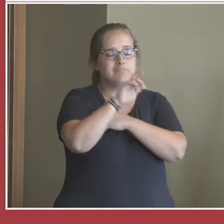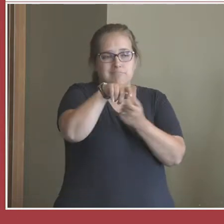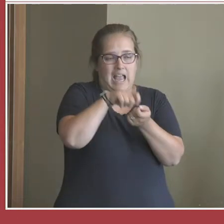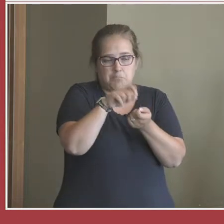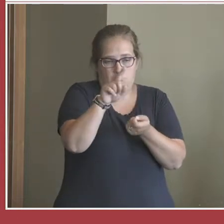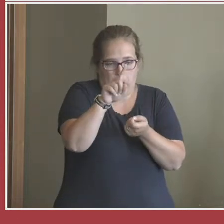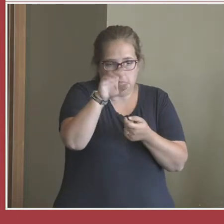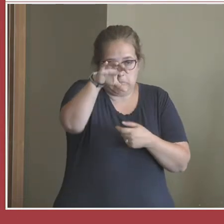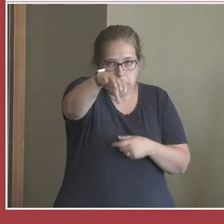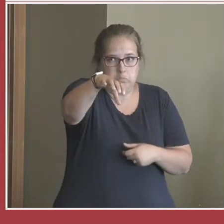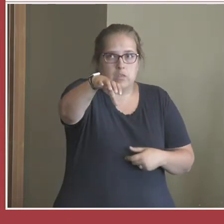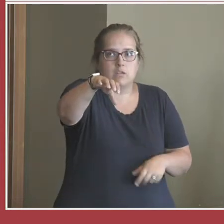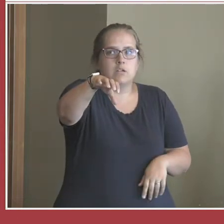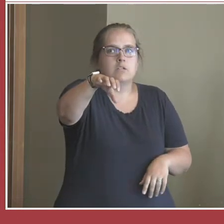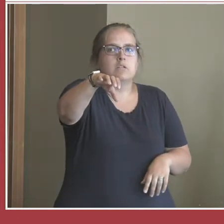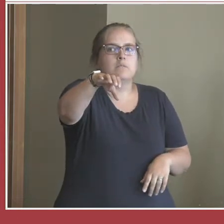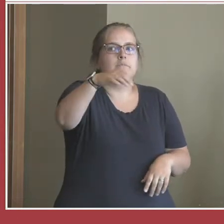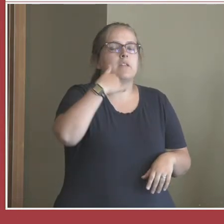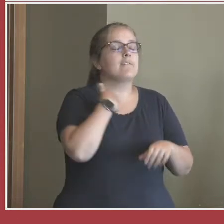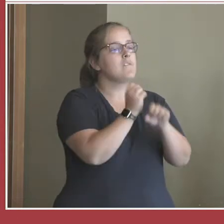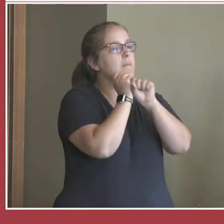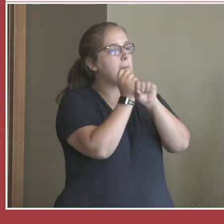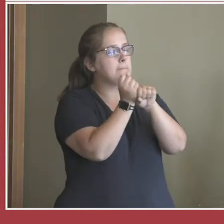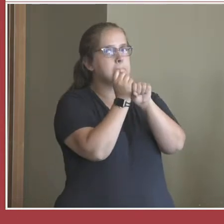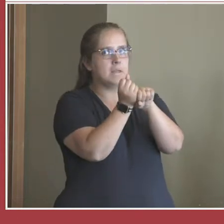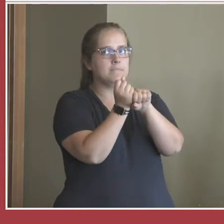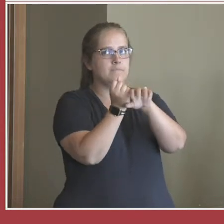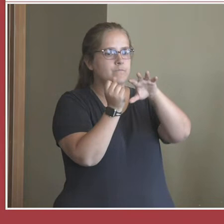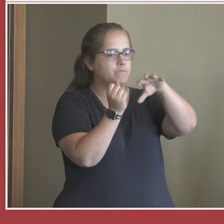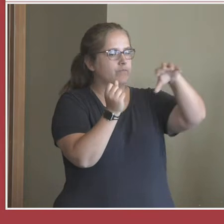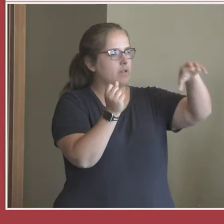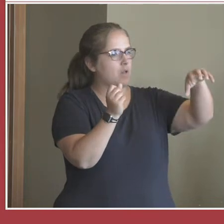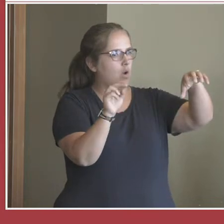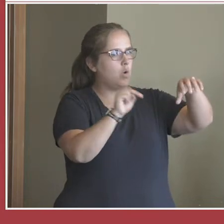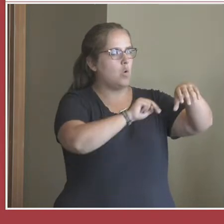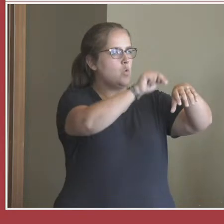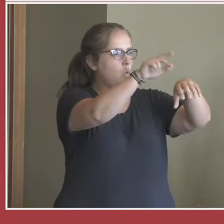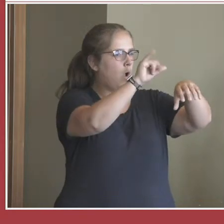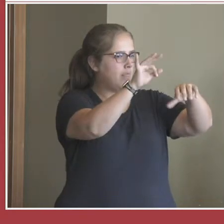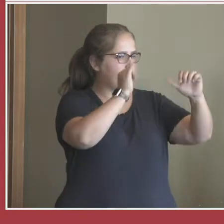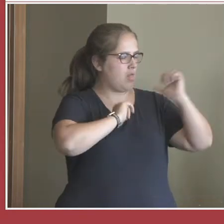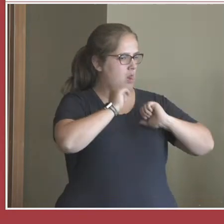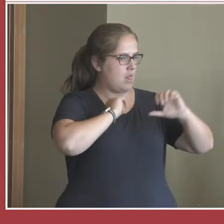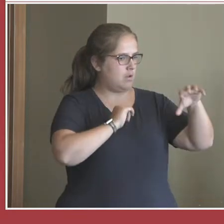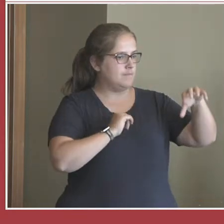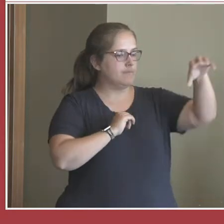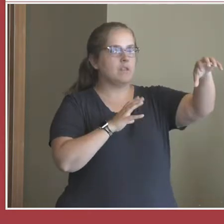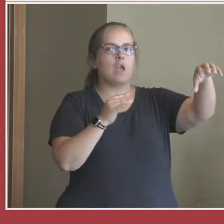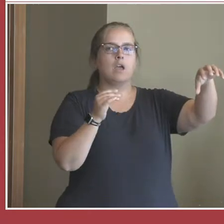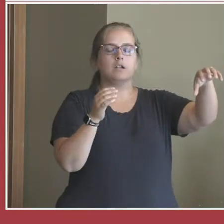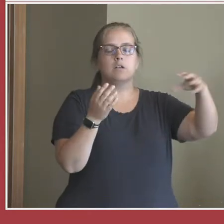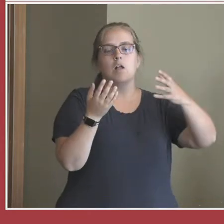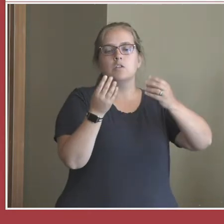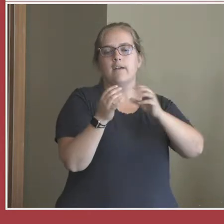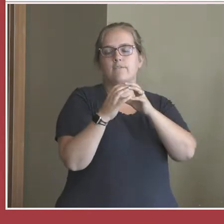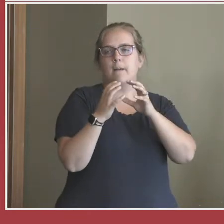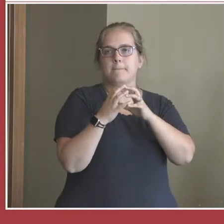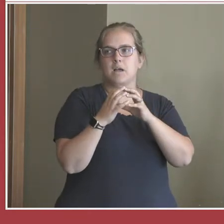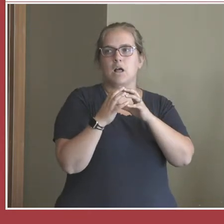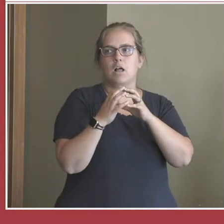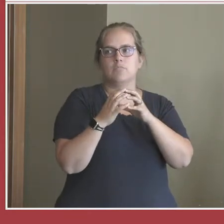where it was. There's baseball, which is just to the north of the theater, and softball in roughly